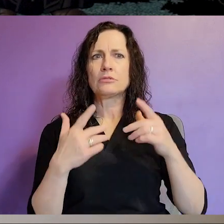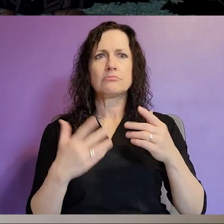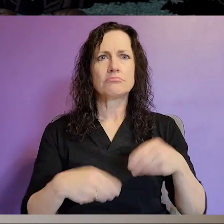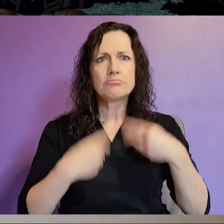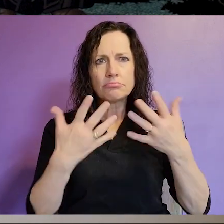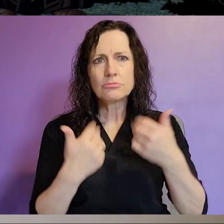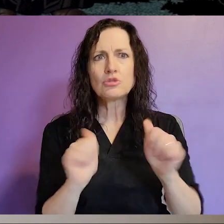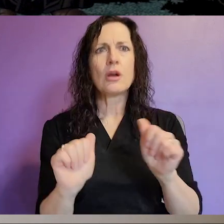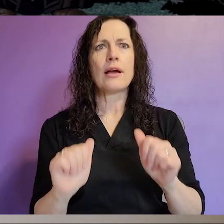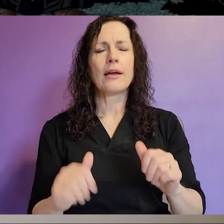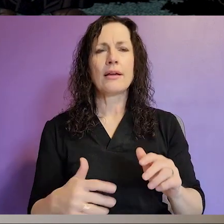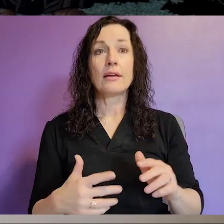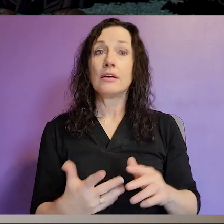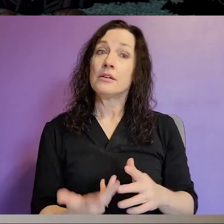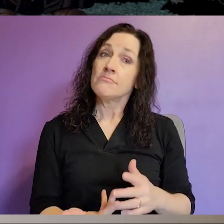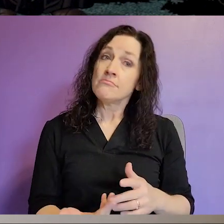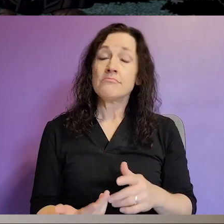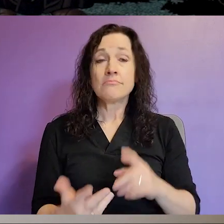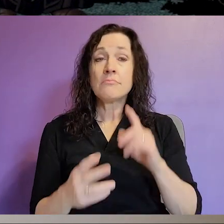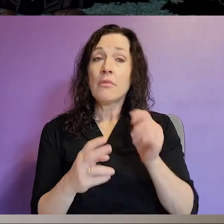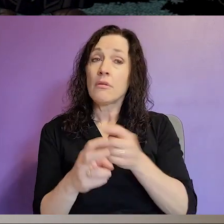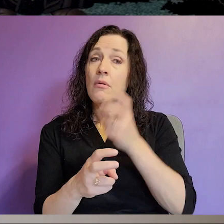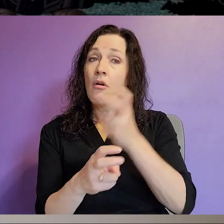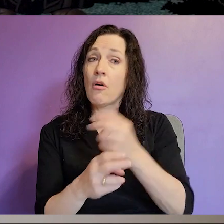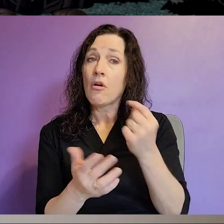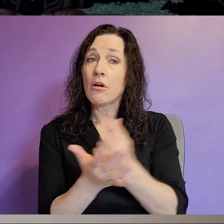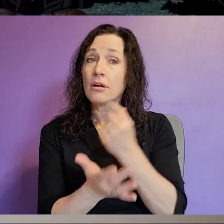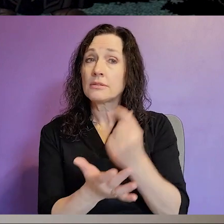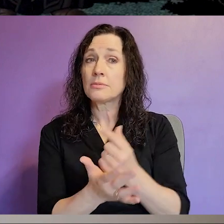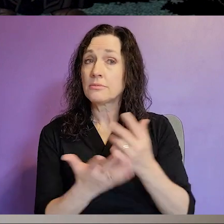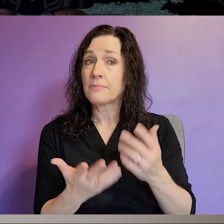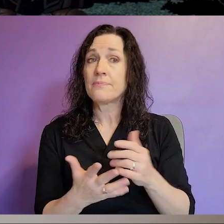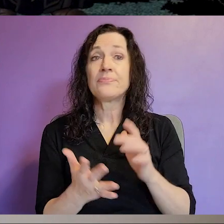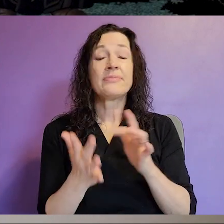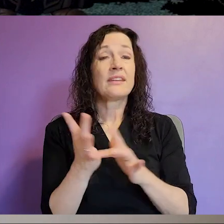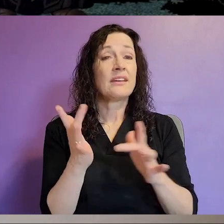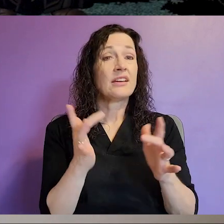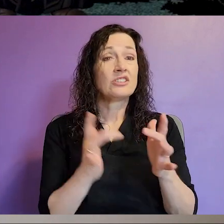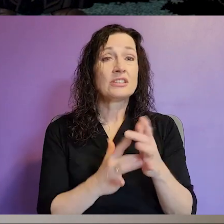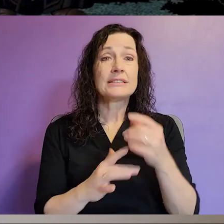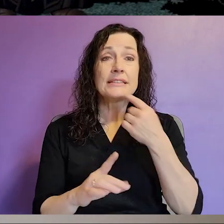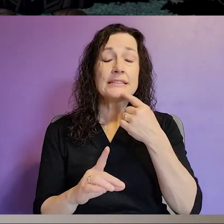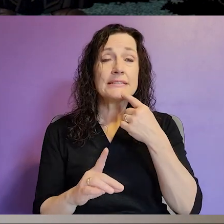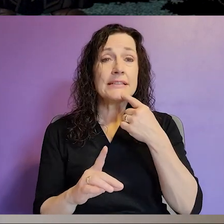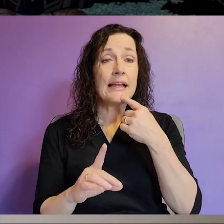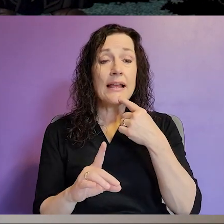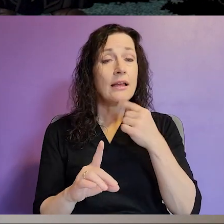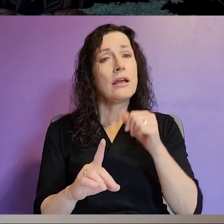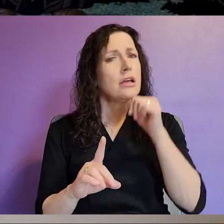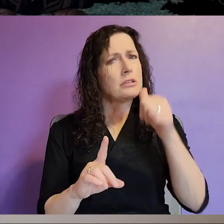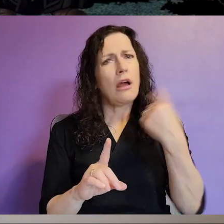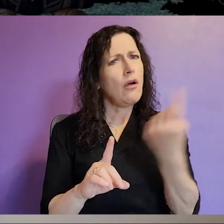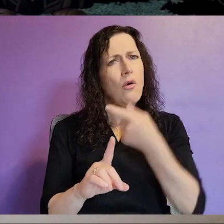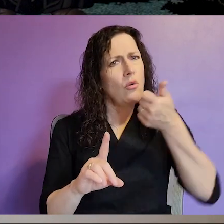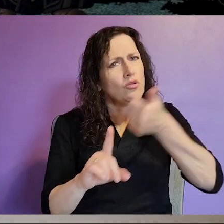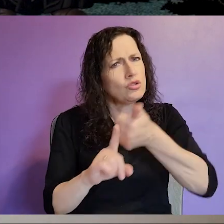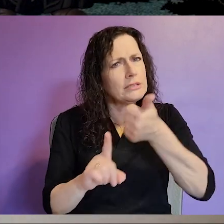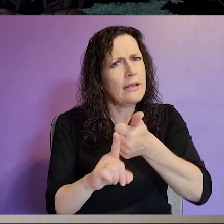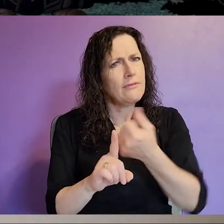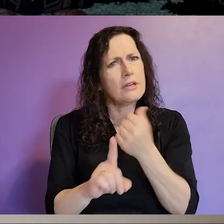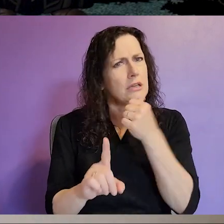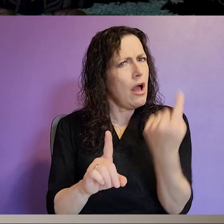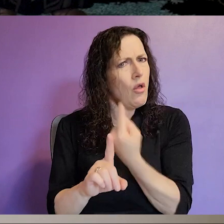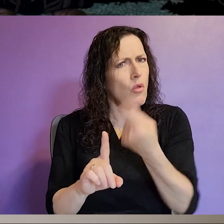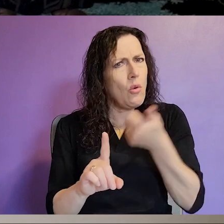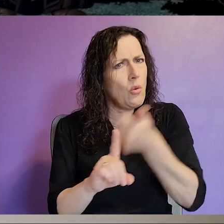No adventure. Oh, this is a hard gospel. Jesus is leaving us not